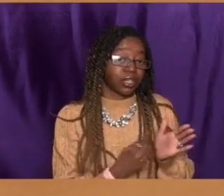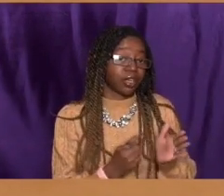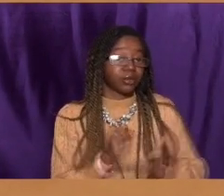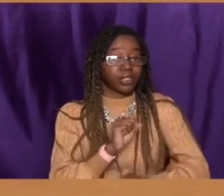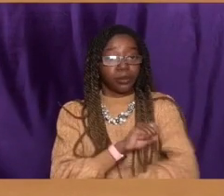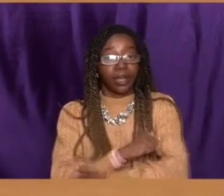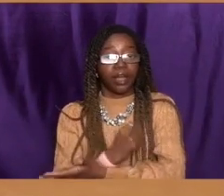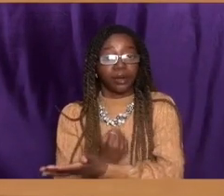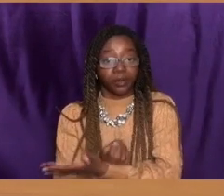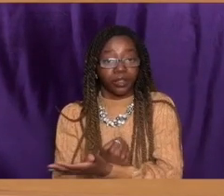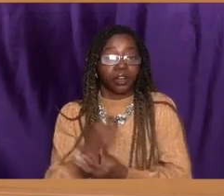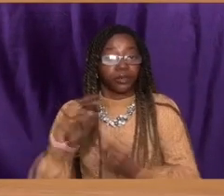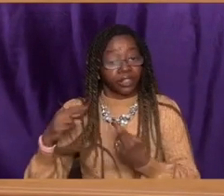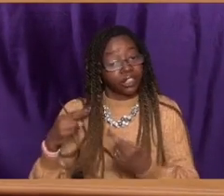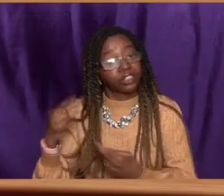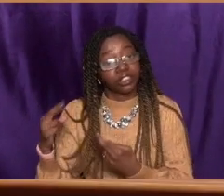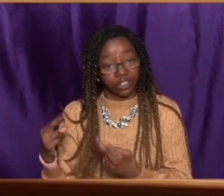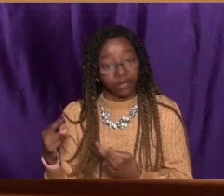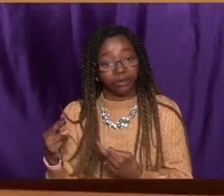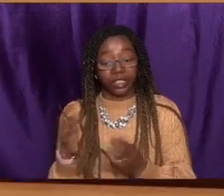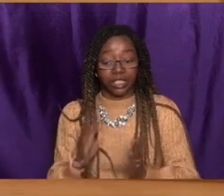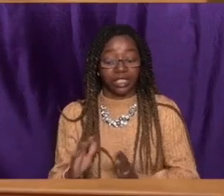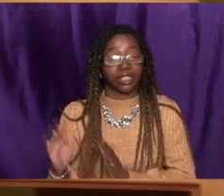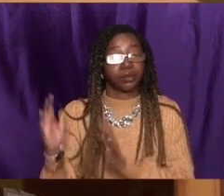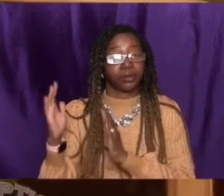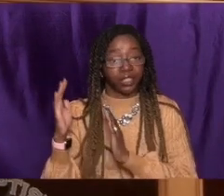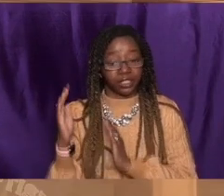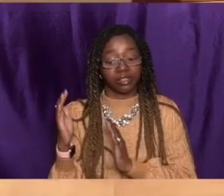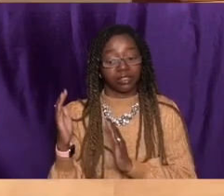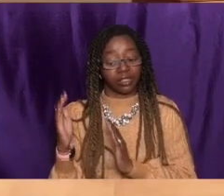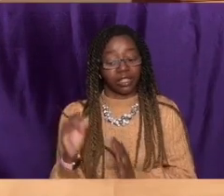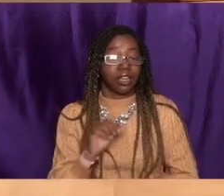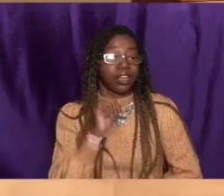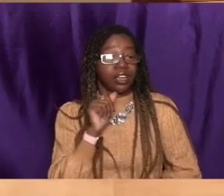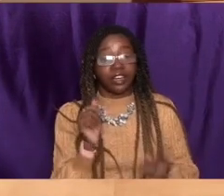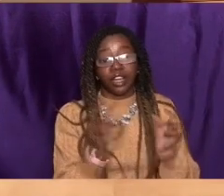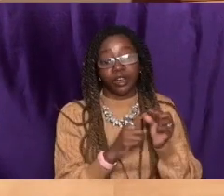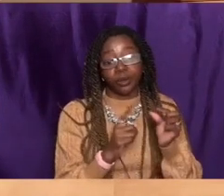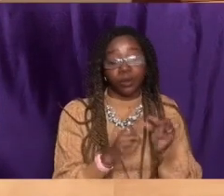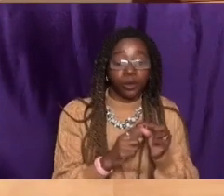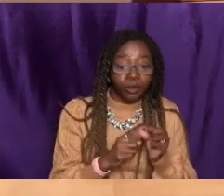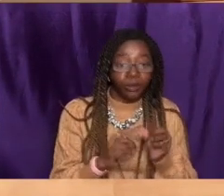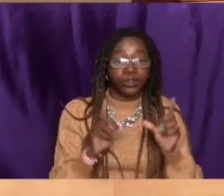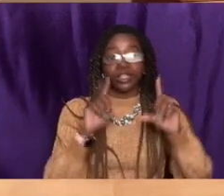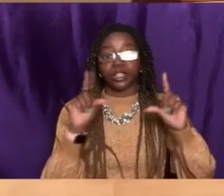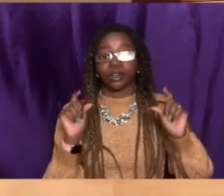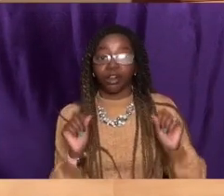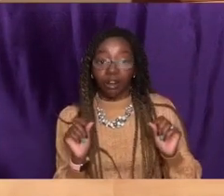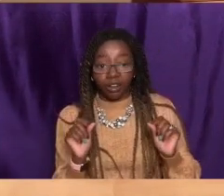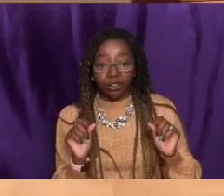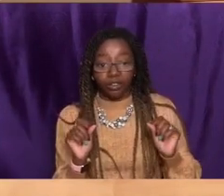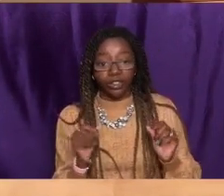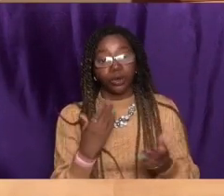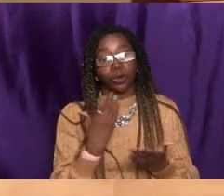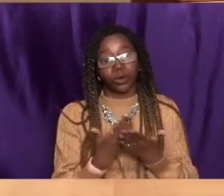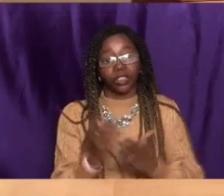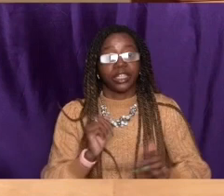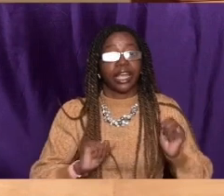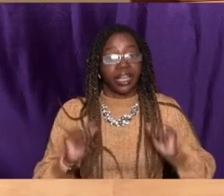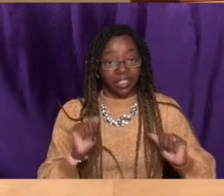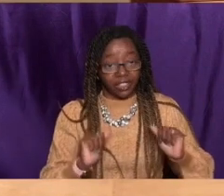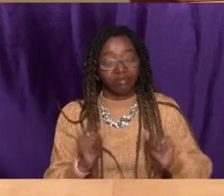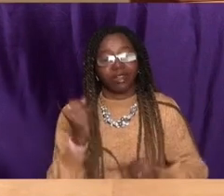of relationship is in presence. And not in words, not in cards, and not in deeds.